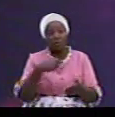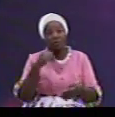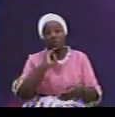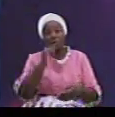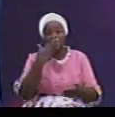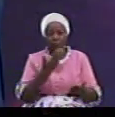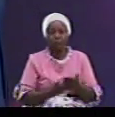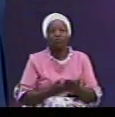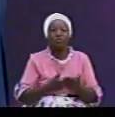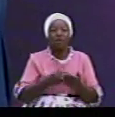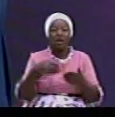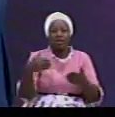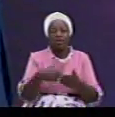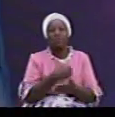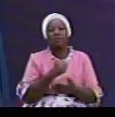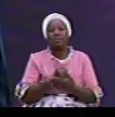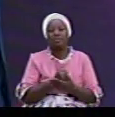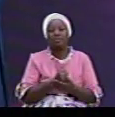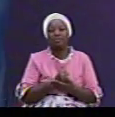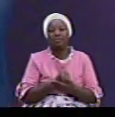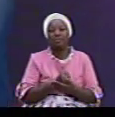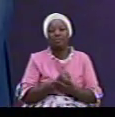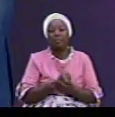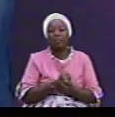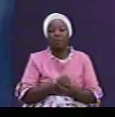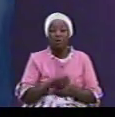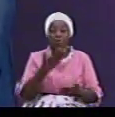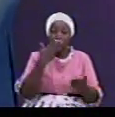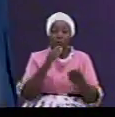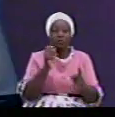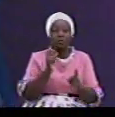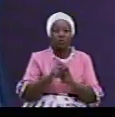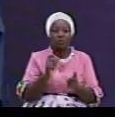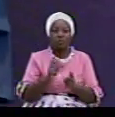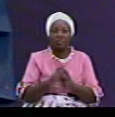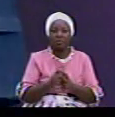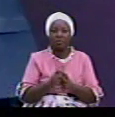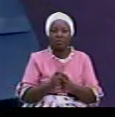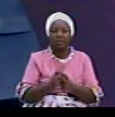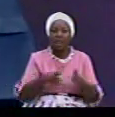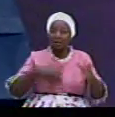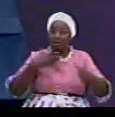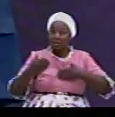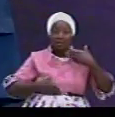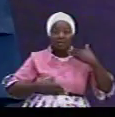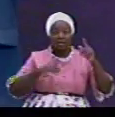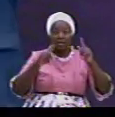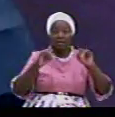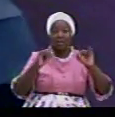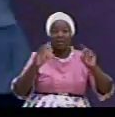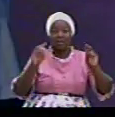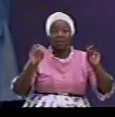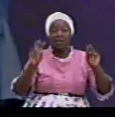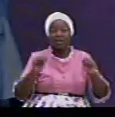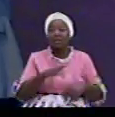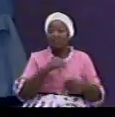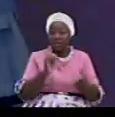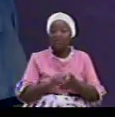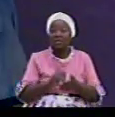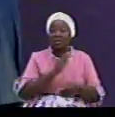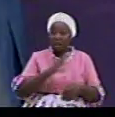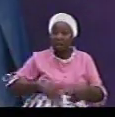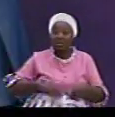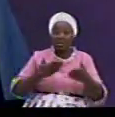news. Glad tidings. That Christ died for you, and Christ